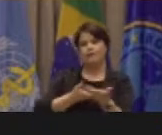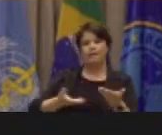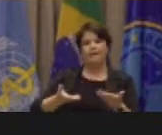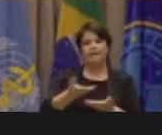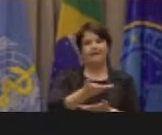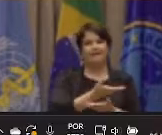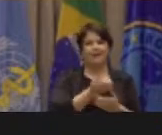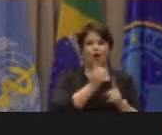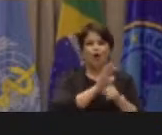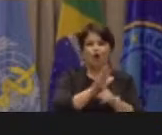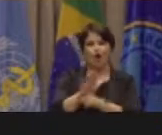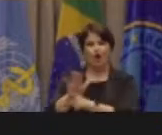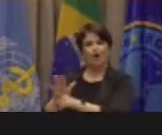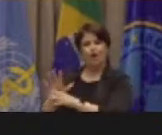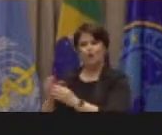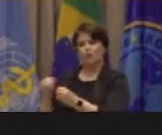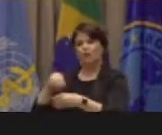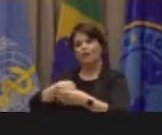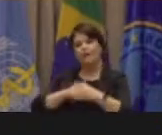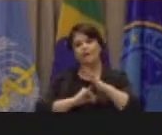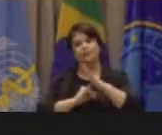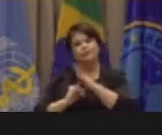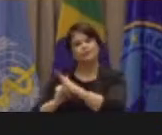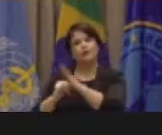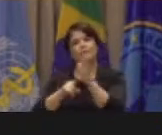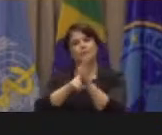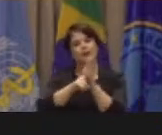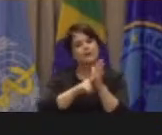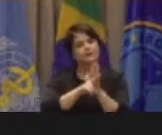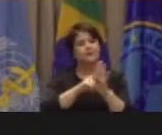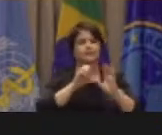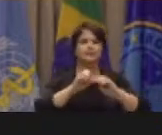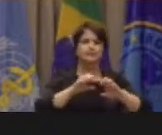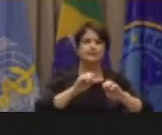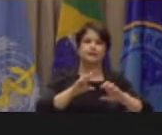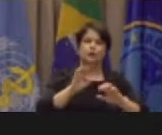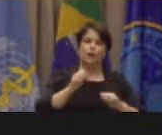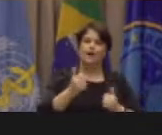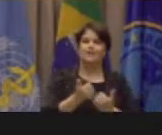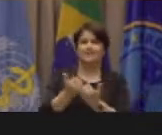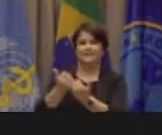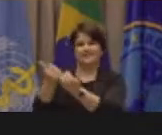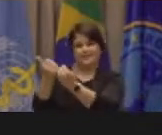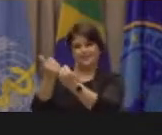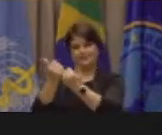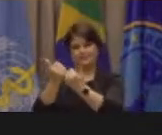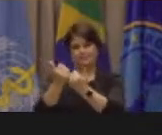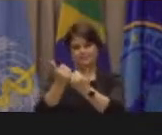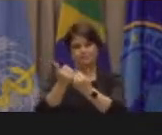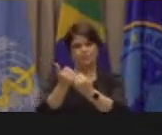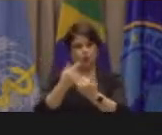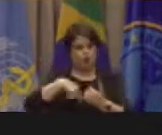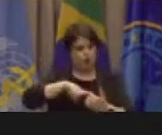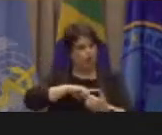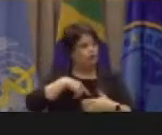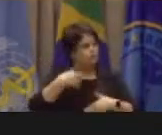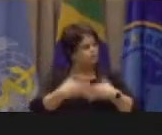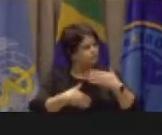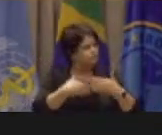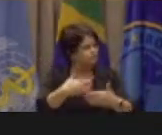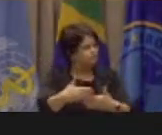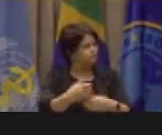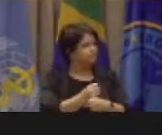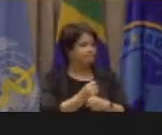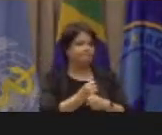this collaborative network from sustainability, and what we have